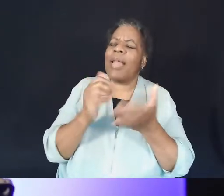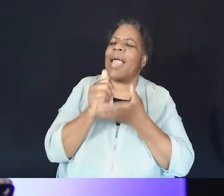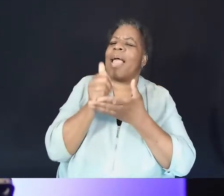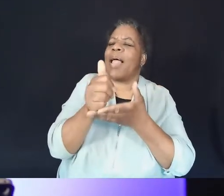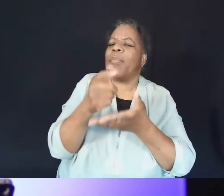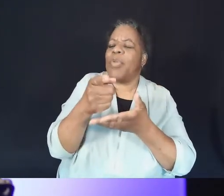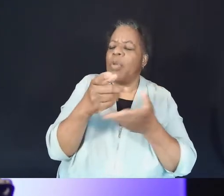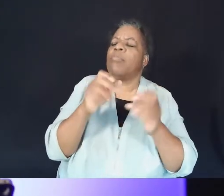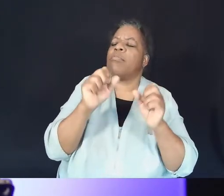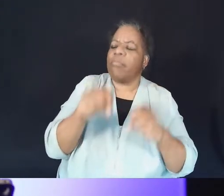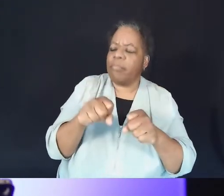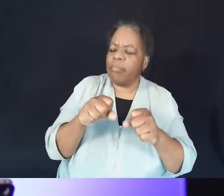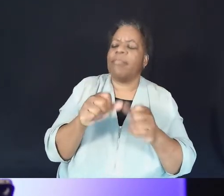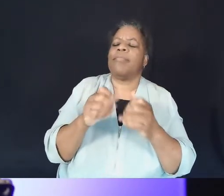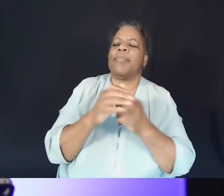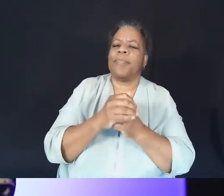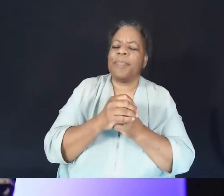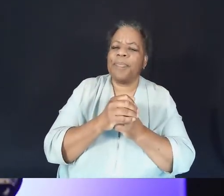online space.